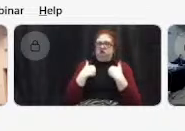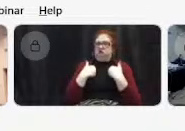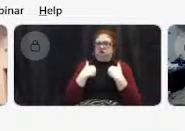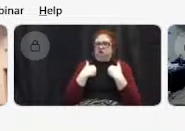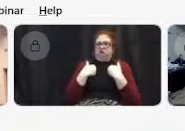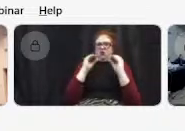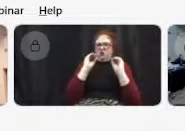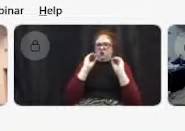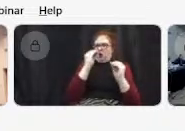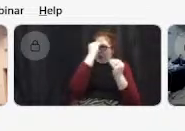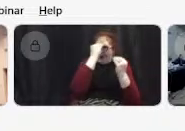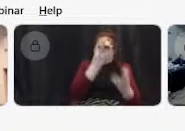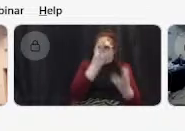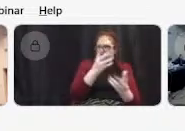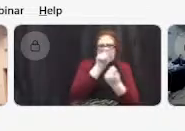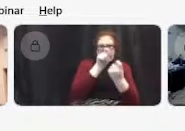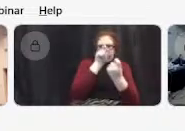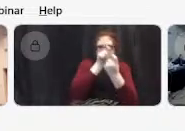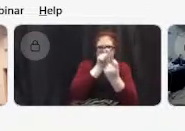this information.